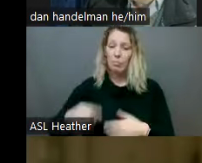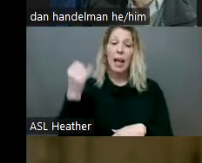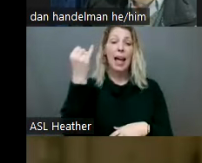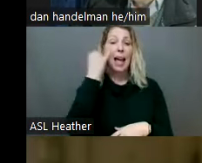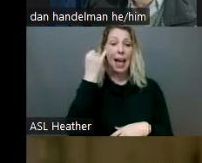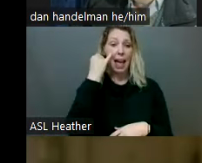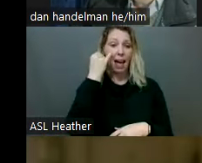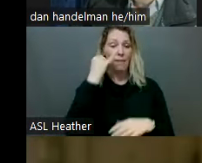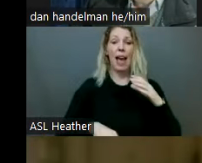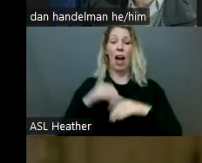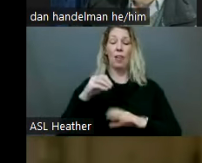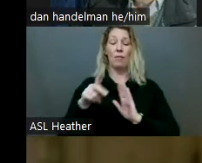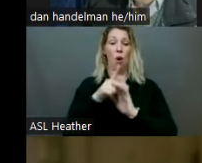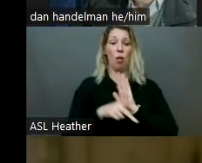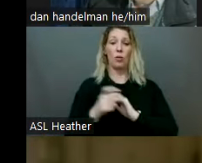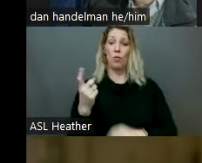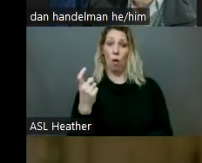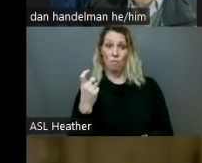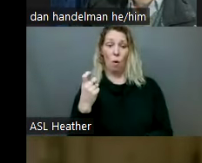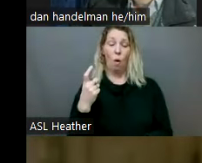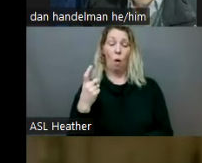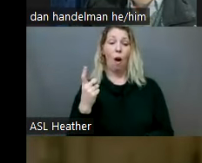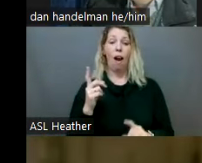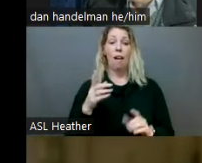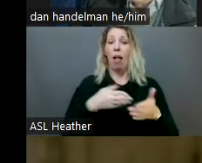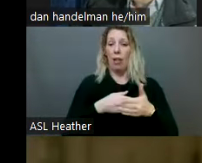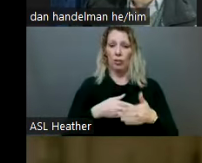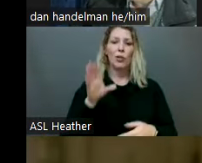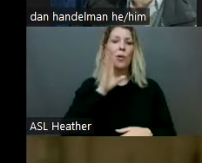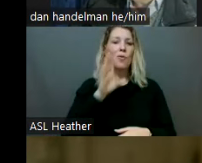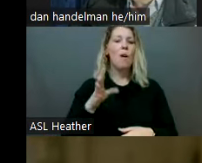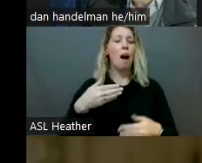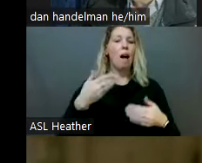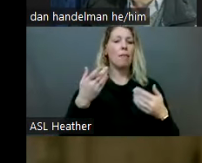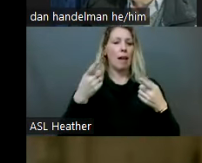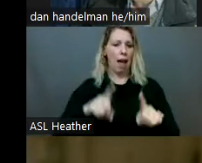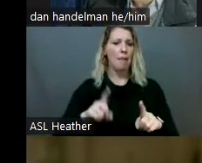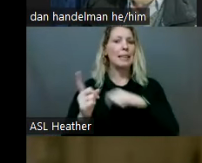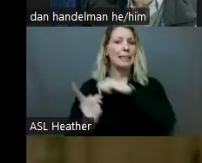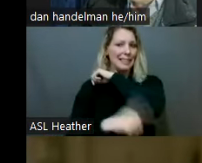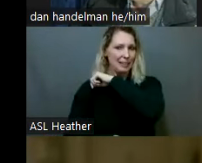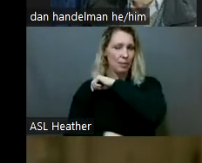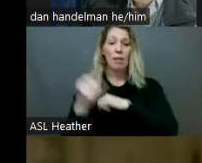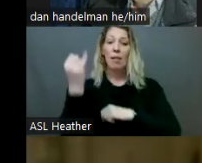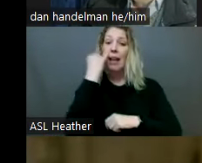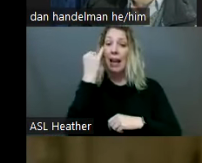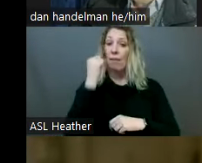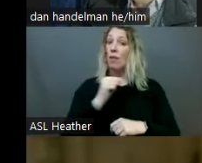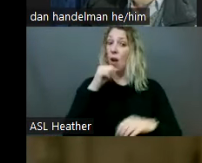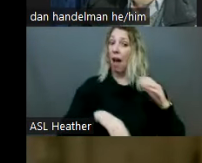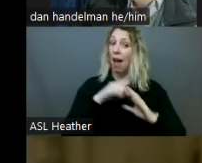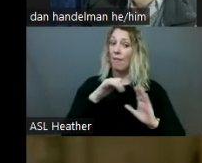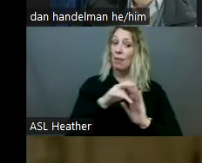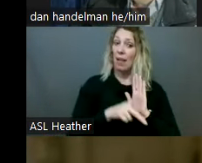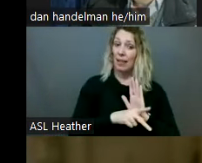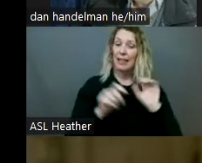one or more allegations, the hearing will enter the discipline process. And if there are allegations where the officer was not found out of policy, the complainant may